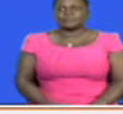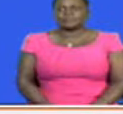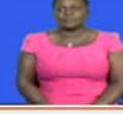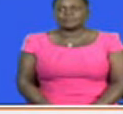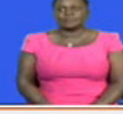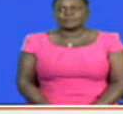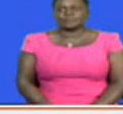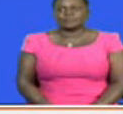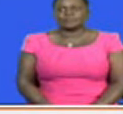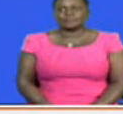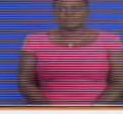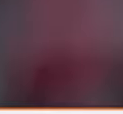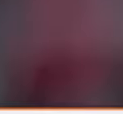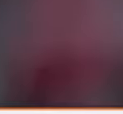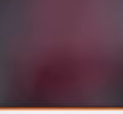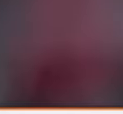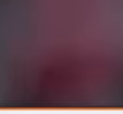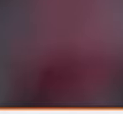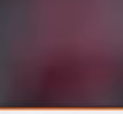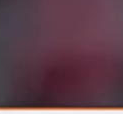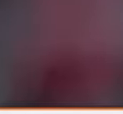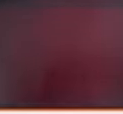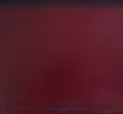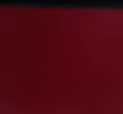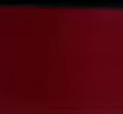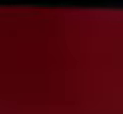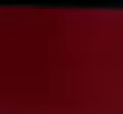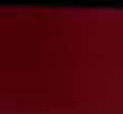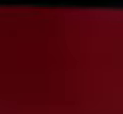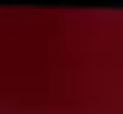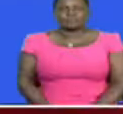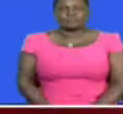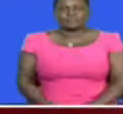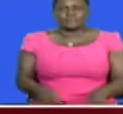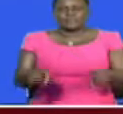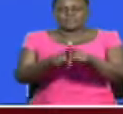Now, still in sports, in a